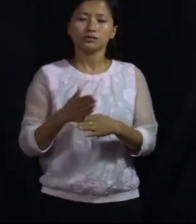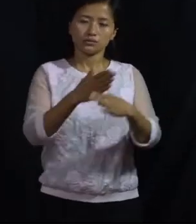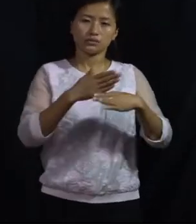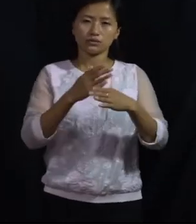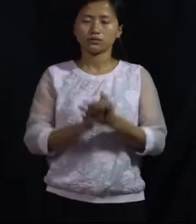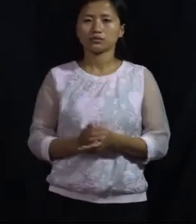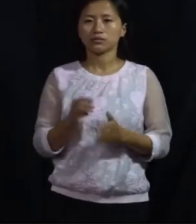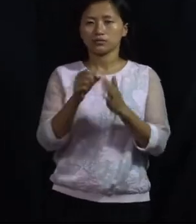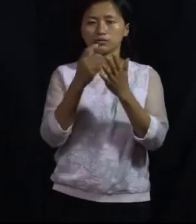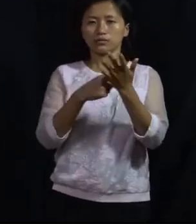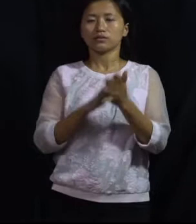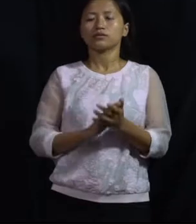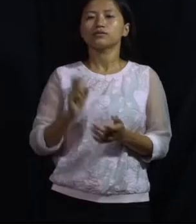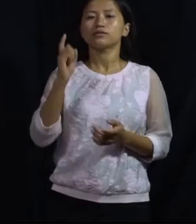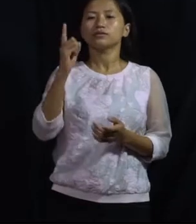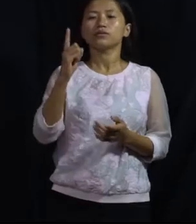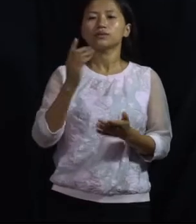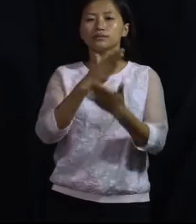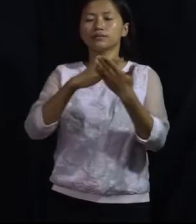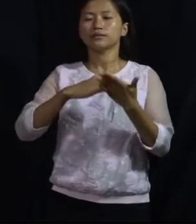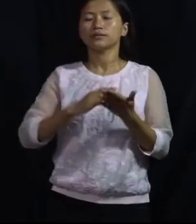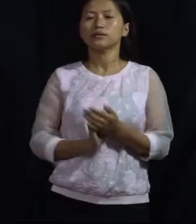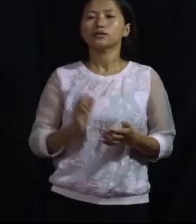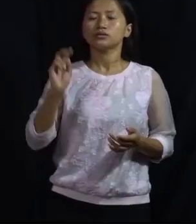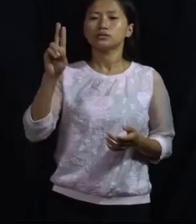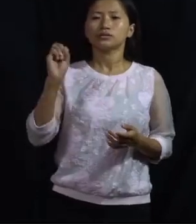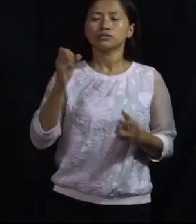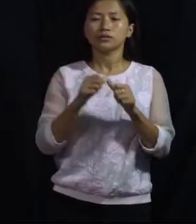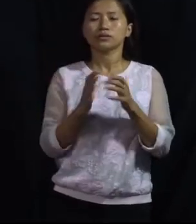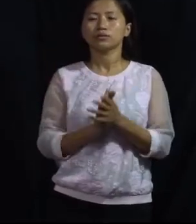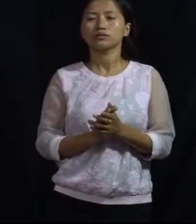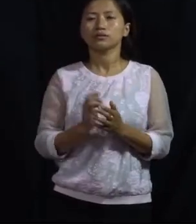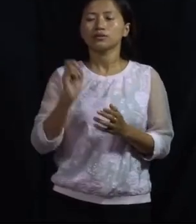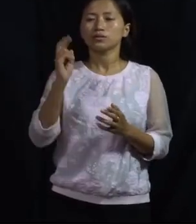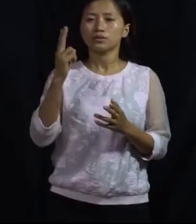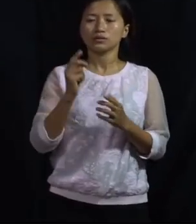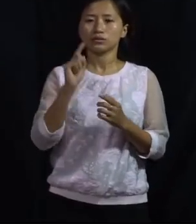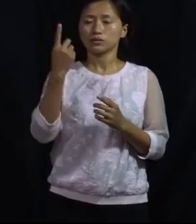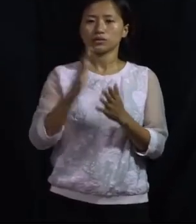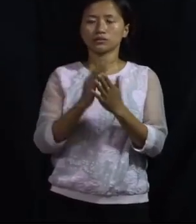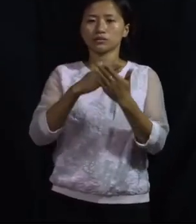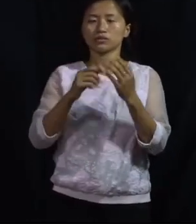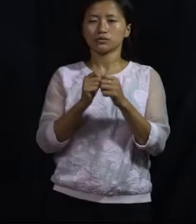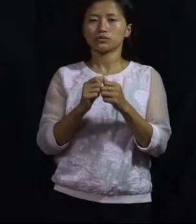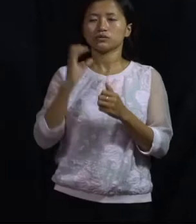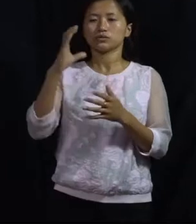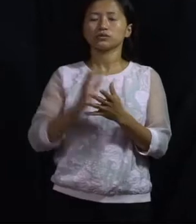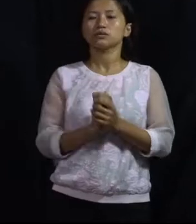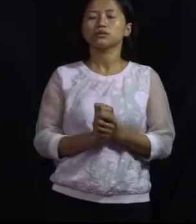the proportion of 1/2 to A, 1/4 to B, and 1/4 to